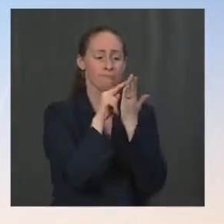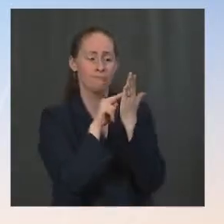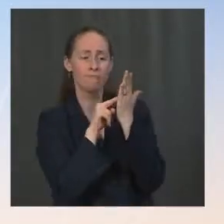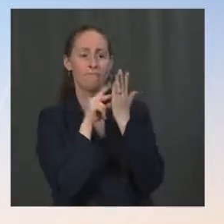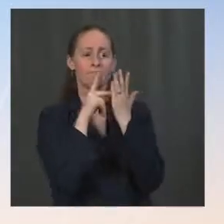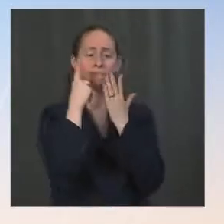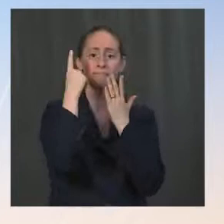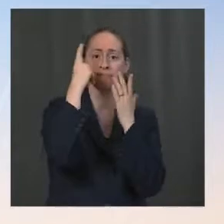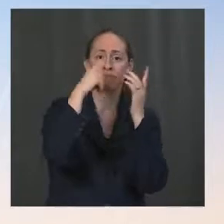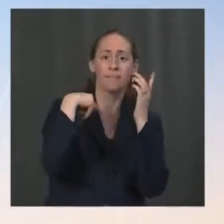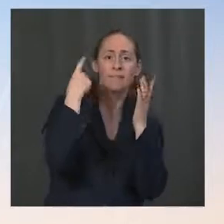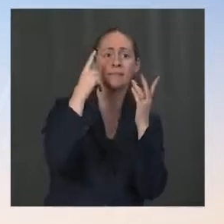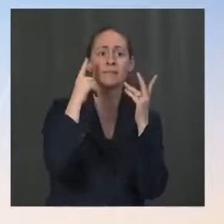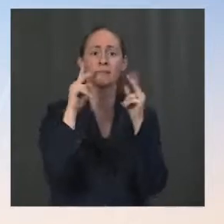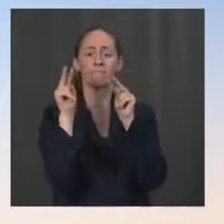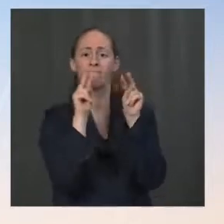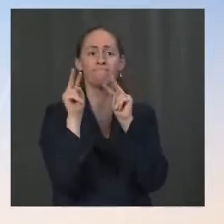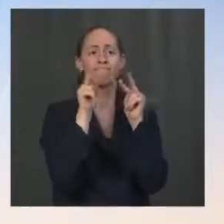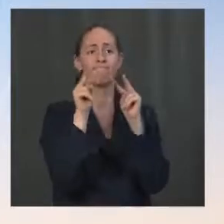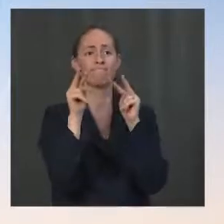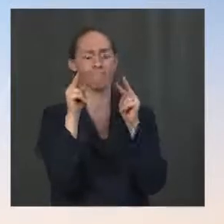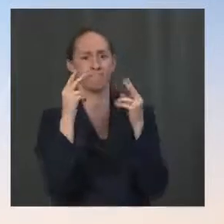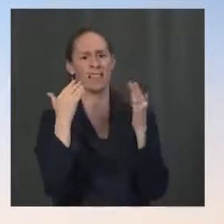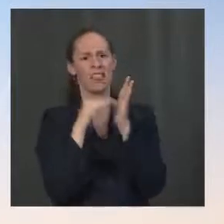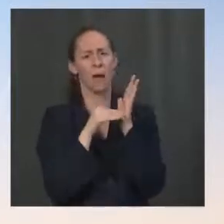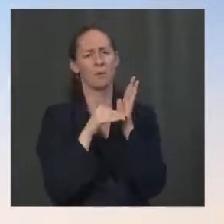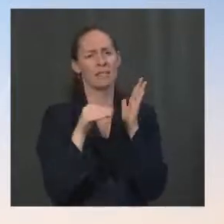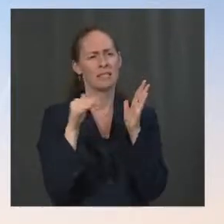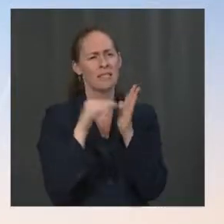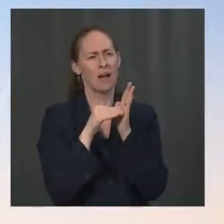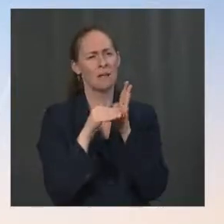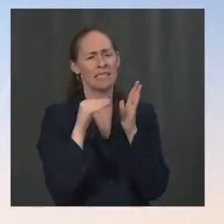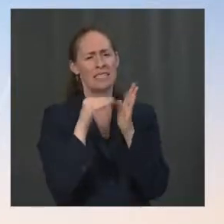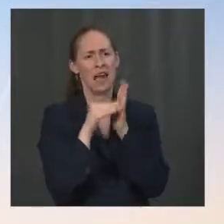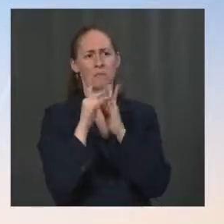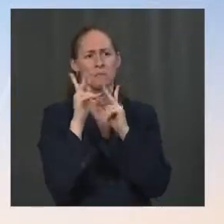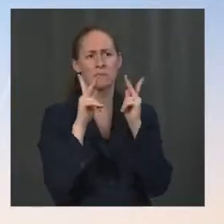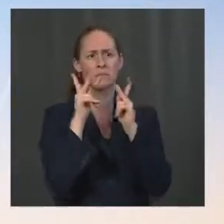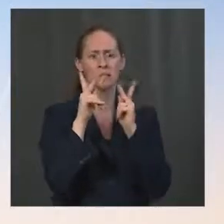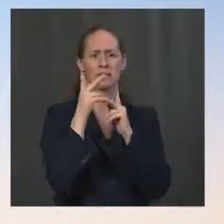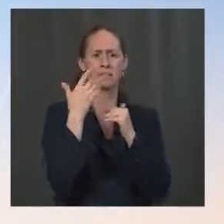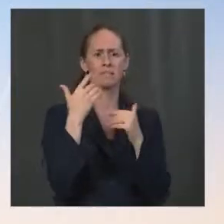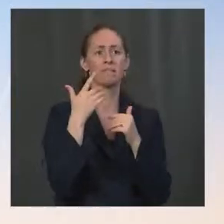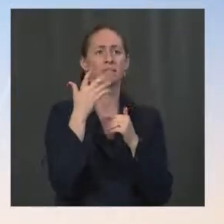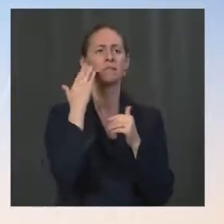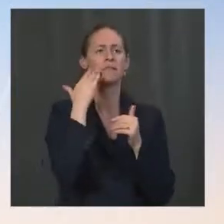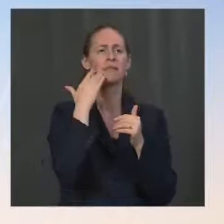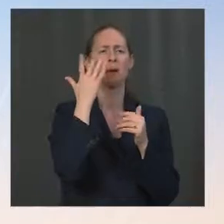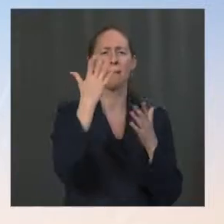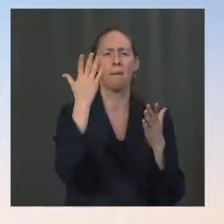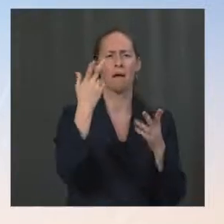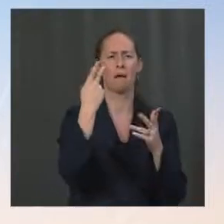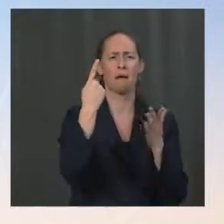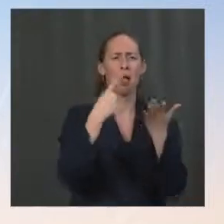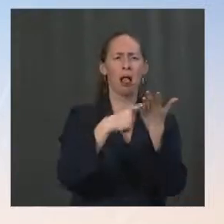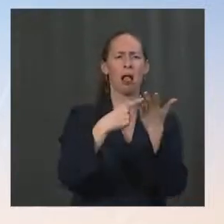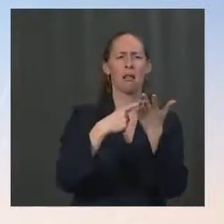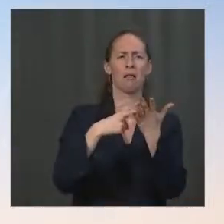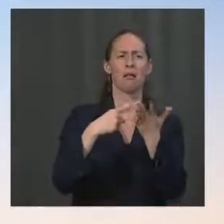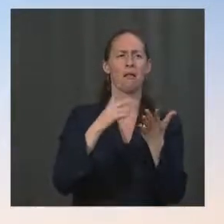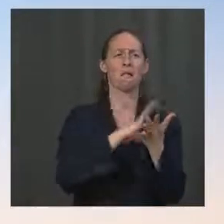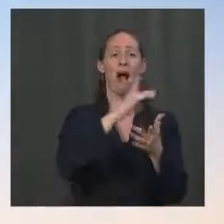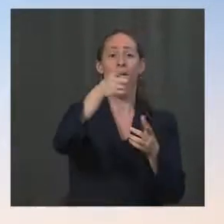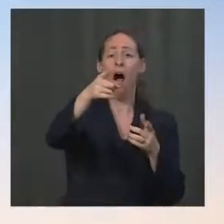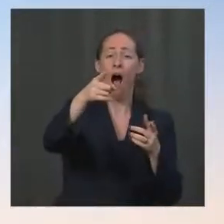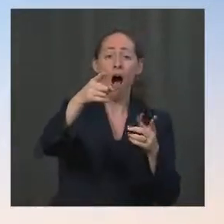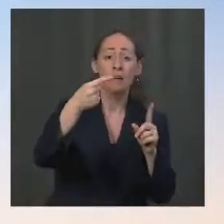thousands of people. So some images may reflect that. I think what you're talking about is something different from that, but I would certainly point you to them for any specifics they can provide.